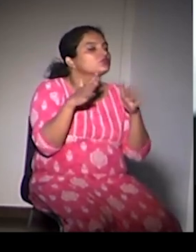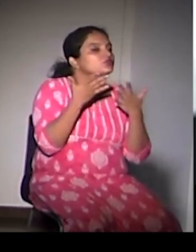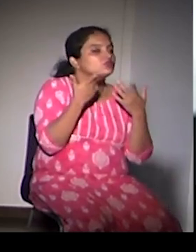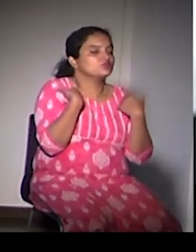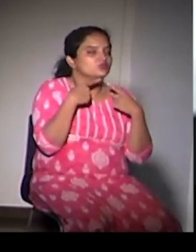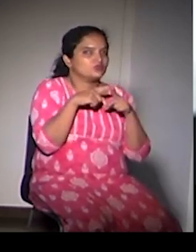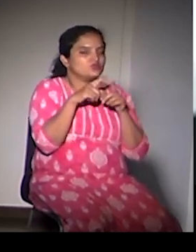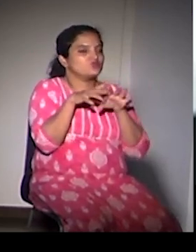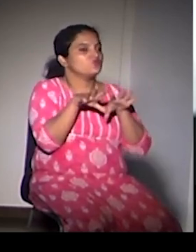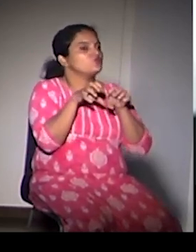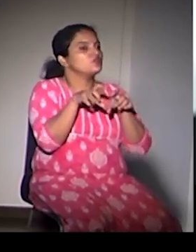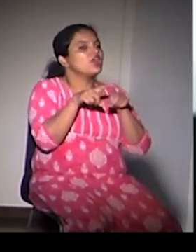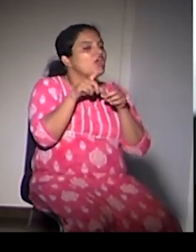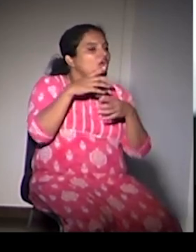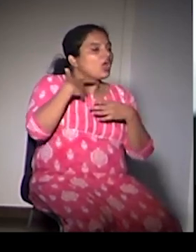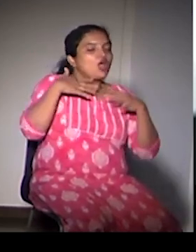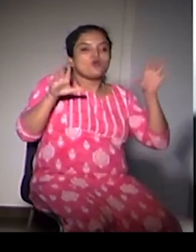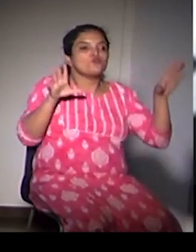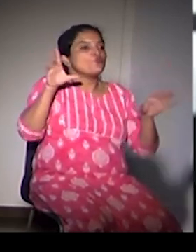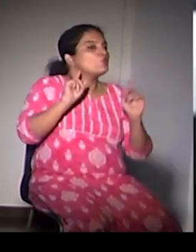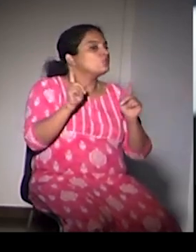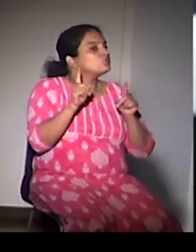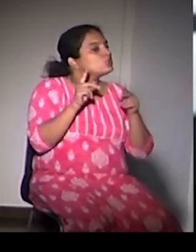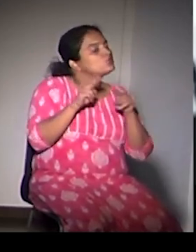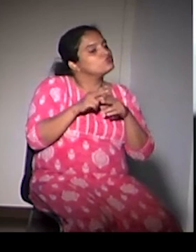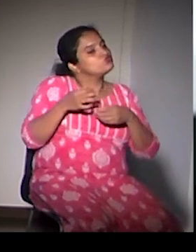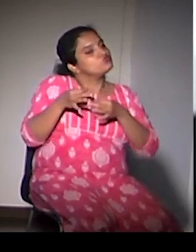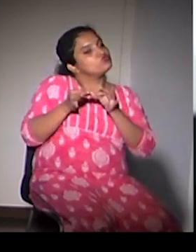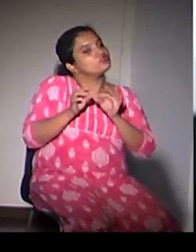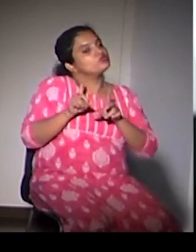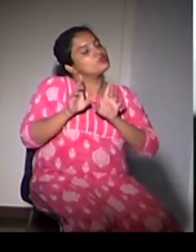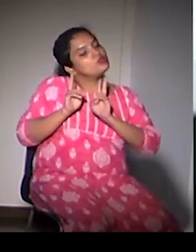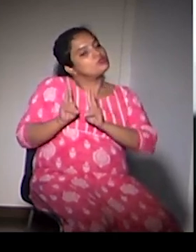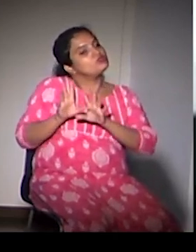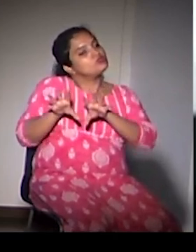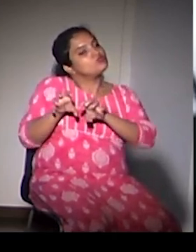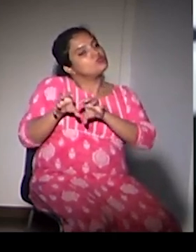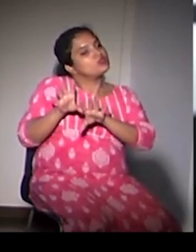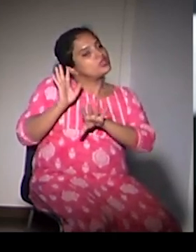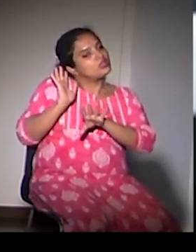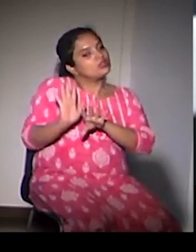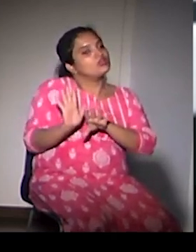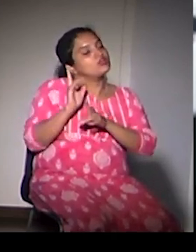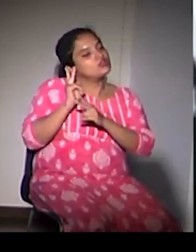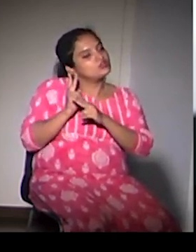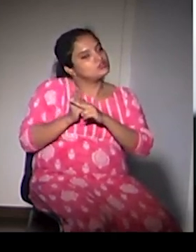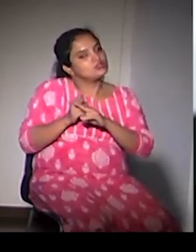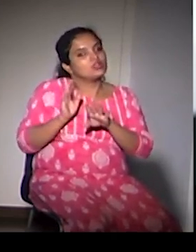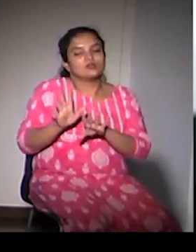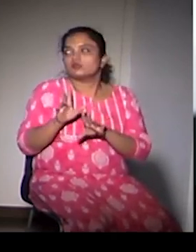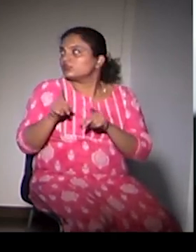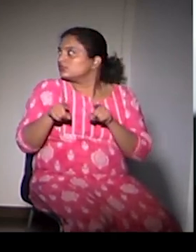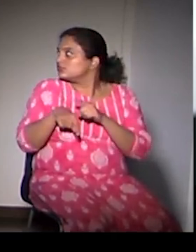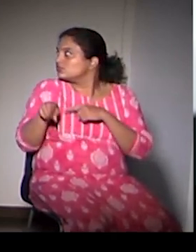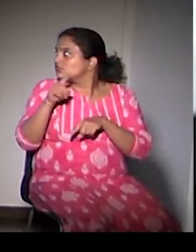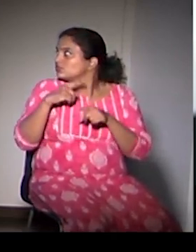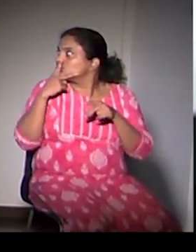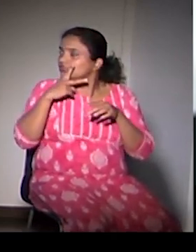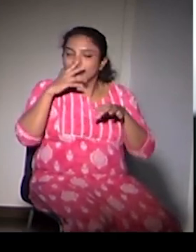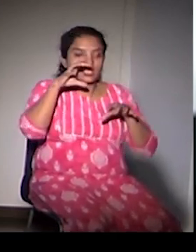frieze with various animals. You can see a pair of birds on the left, and then a lion further to the right, and a